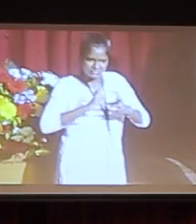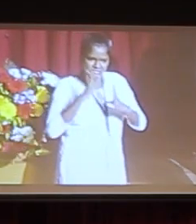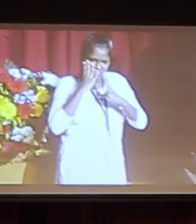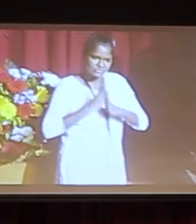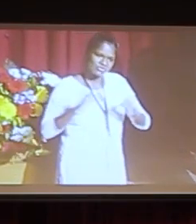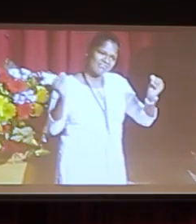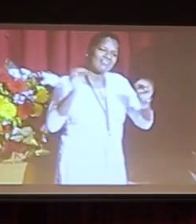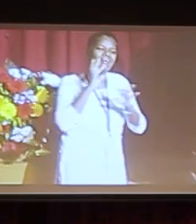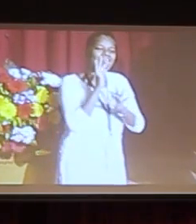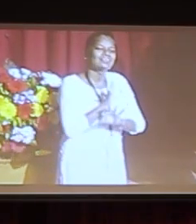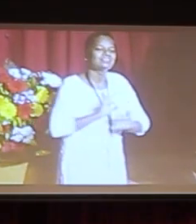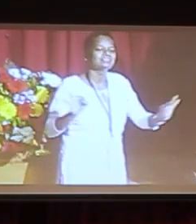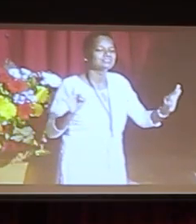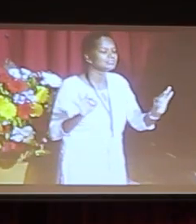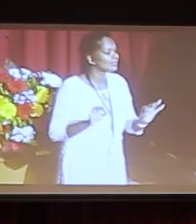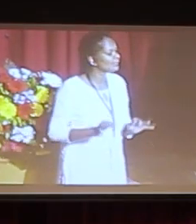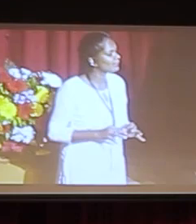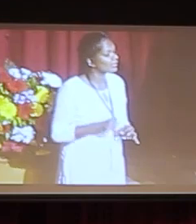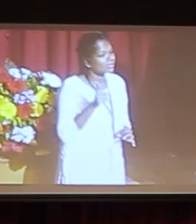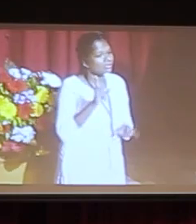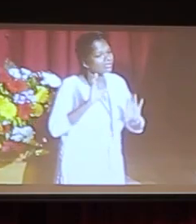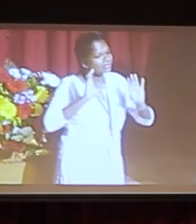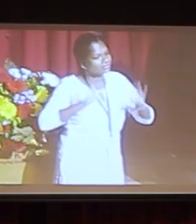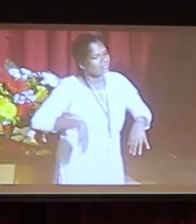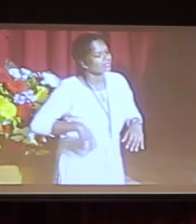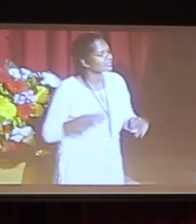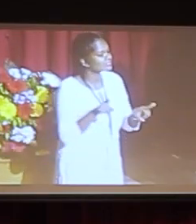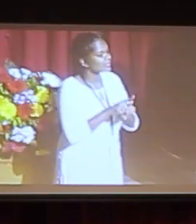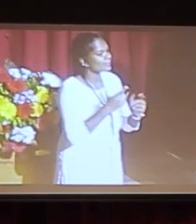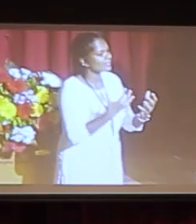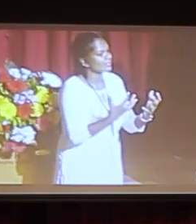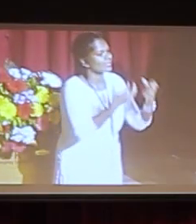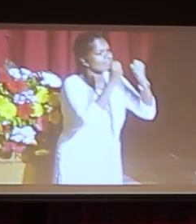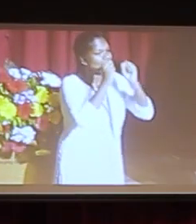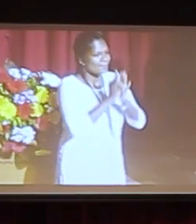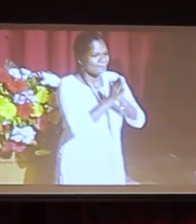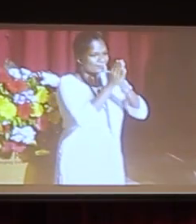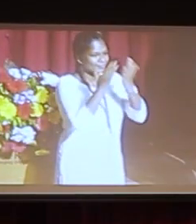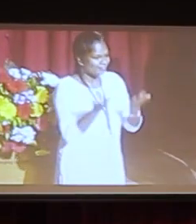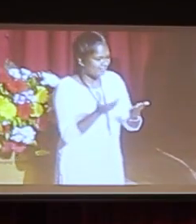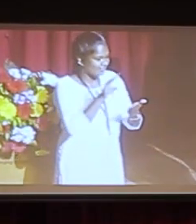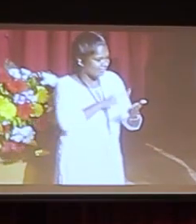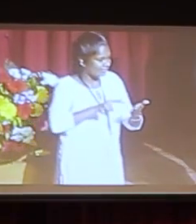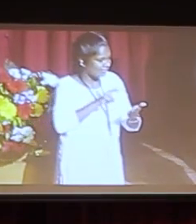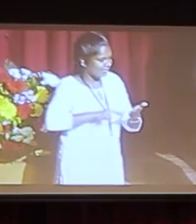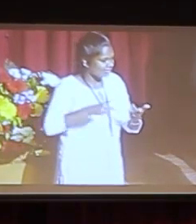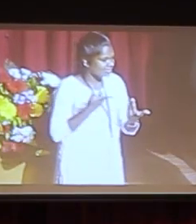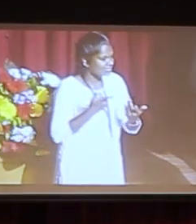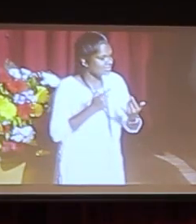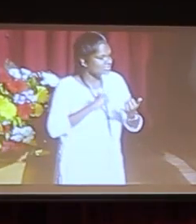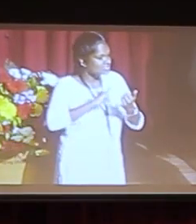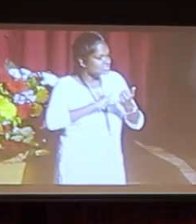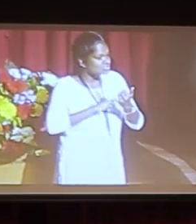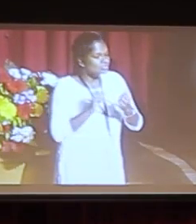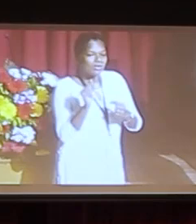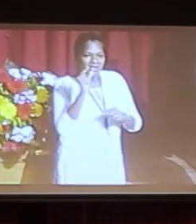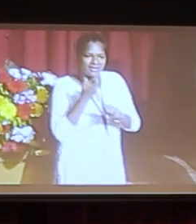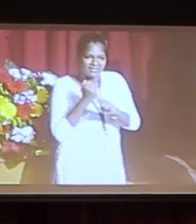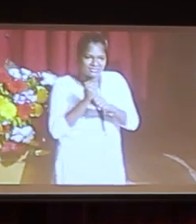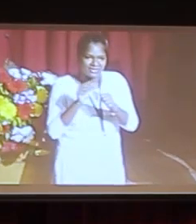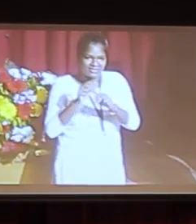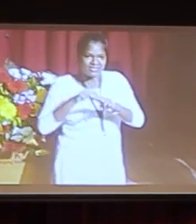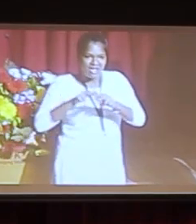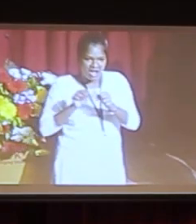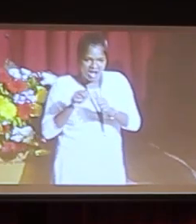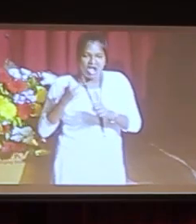easily because he can get accessible textbooks either from Sugamya Pustakalaya,